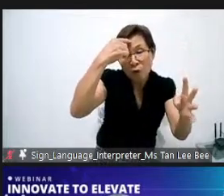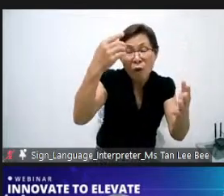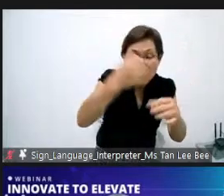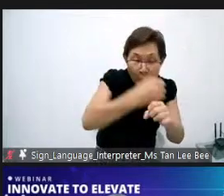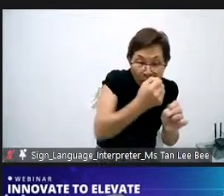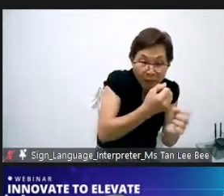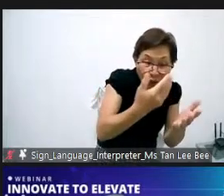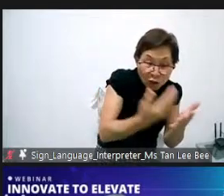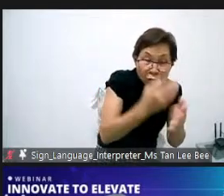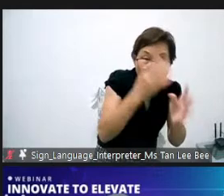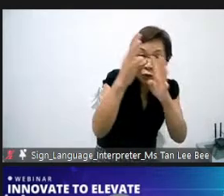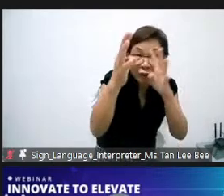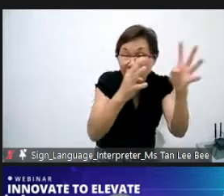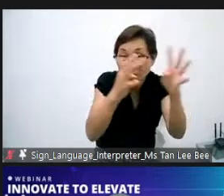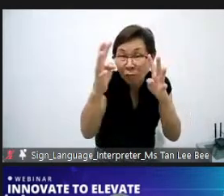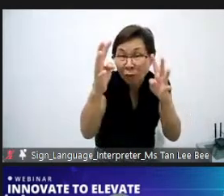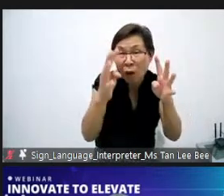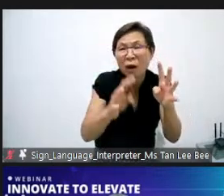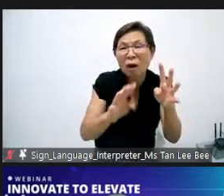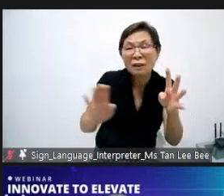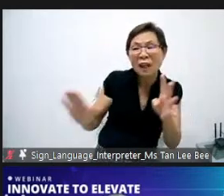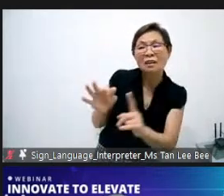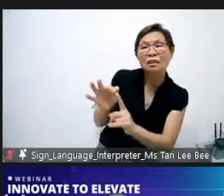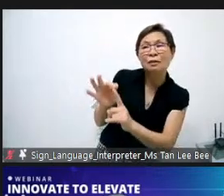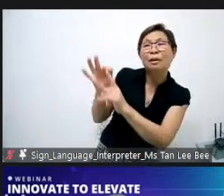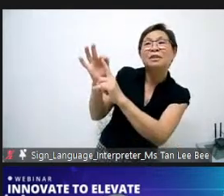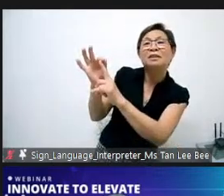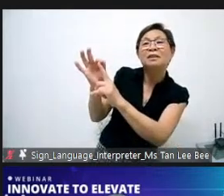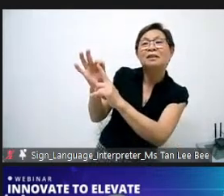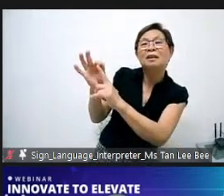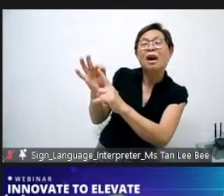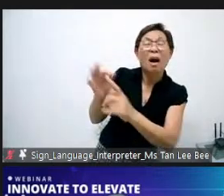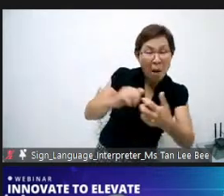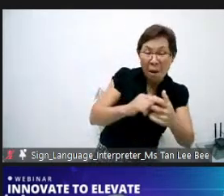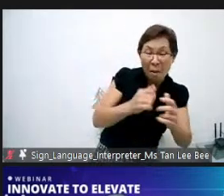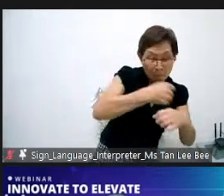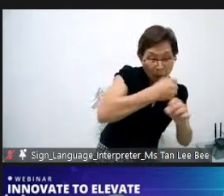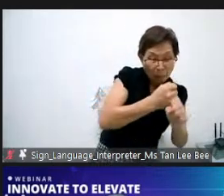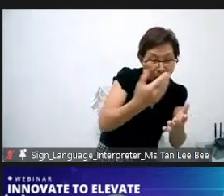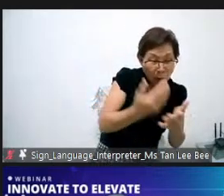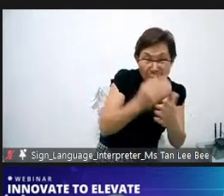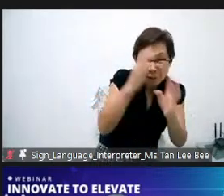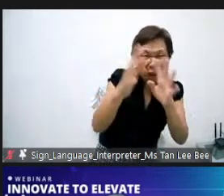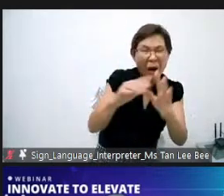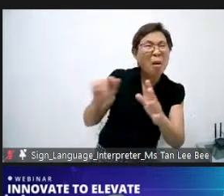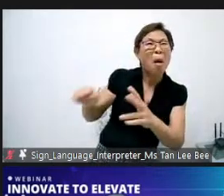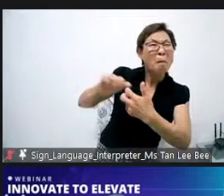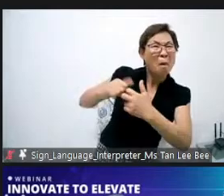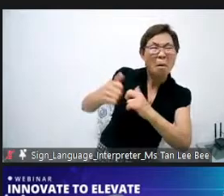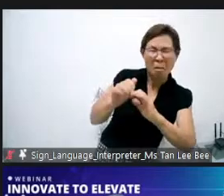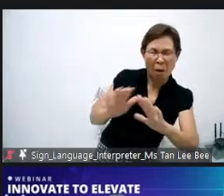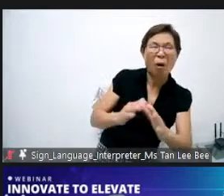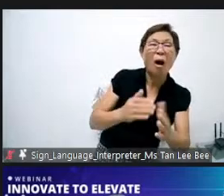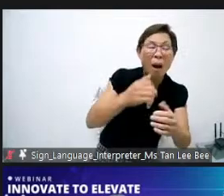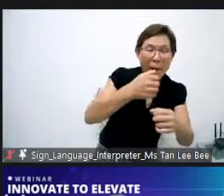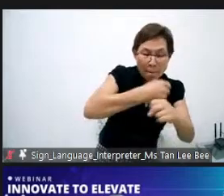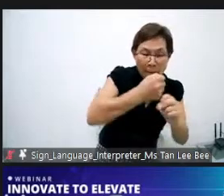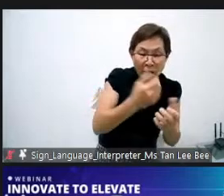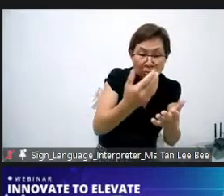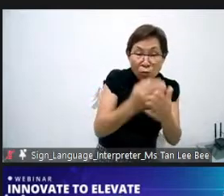innovation through their special. Create innovation to help our